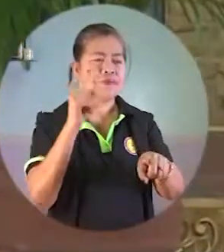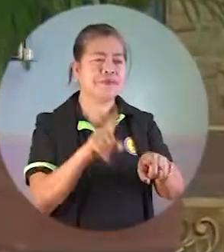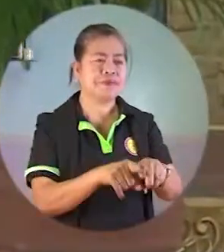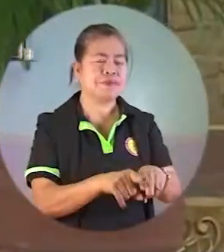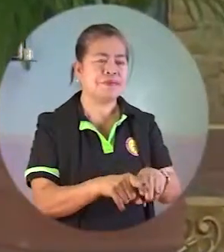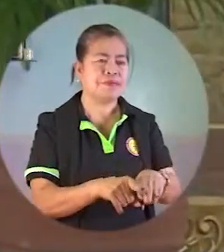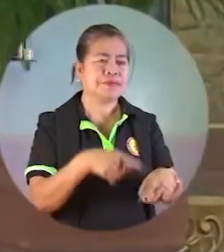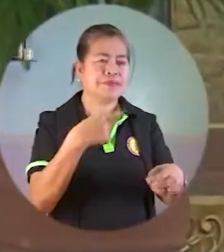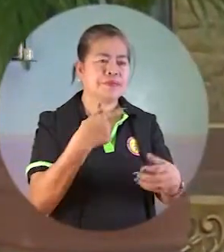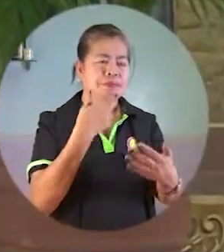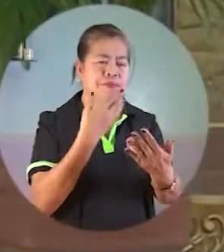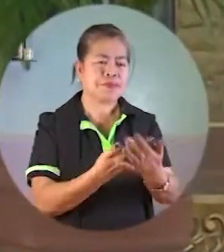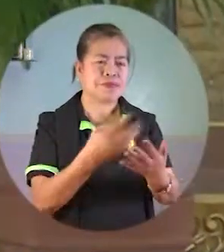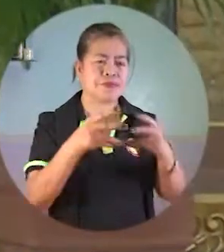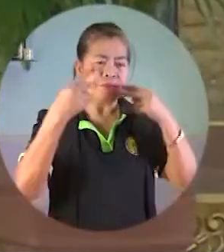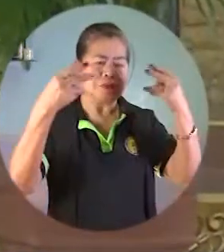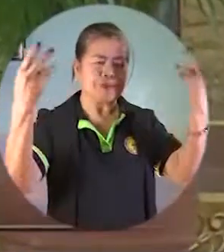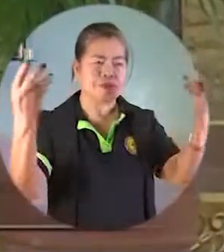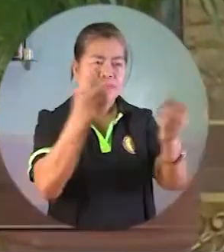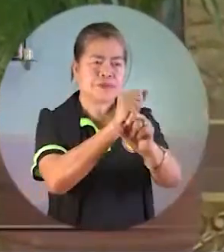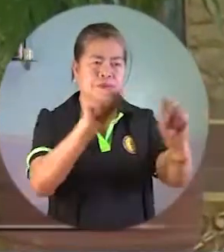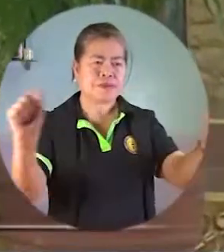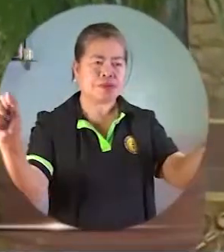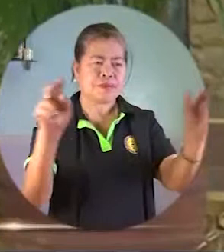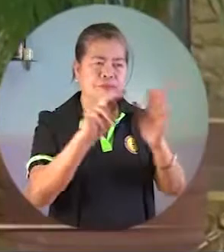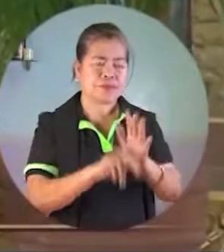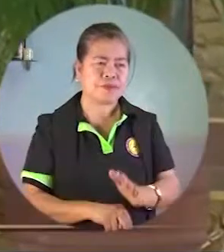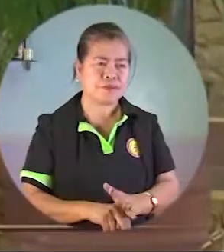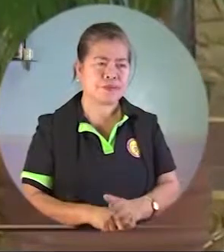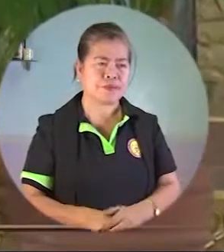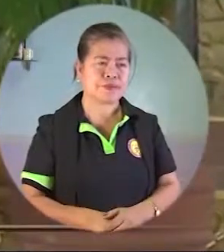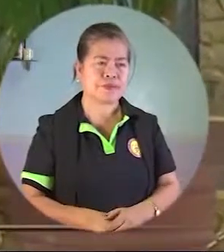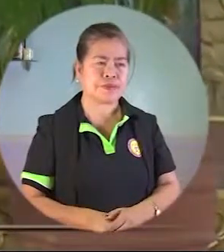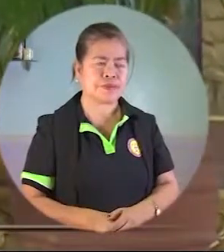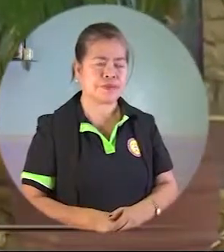Brothers and sisters, the good news for our salvation.